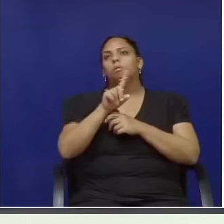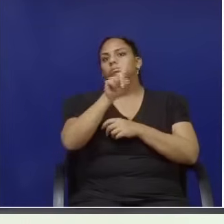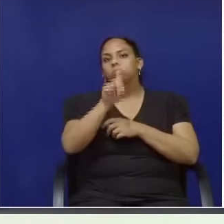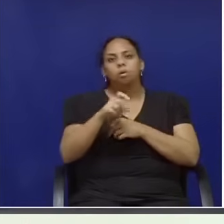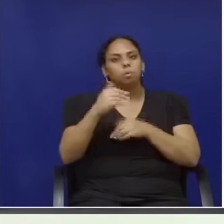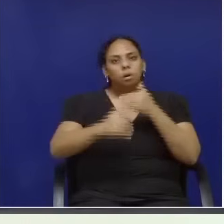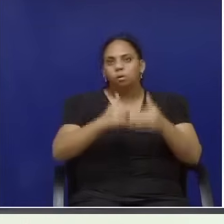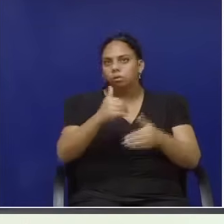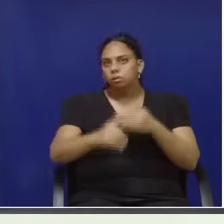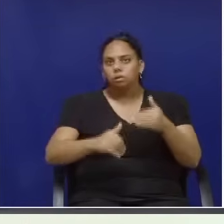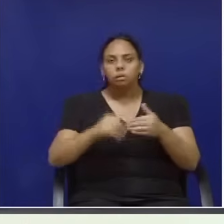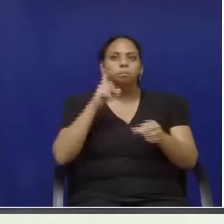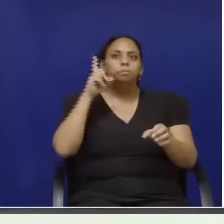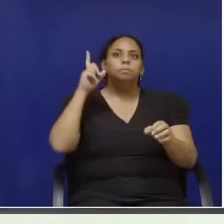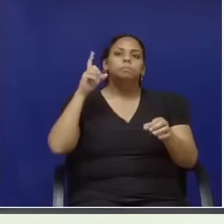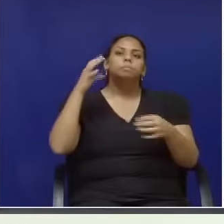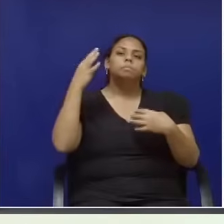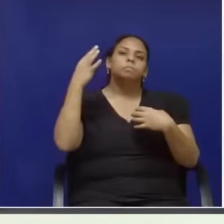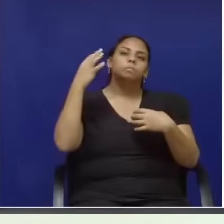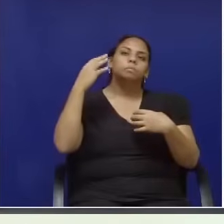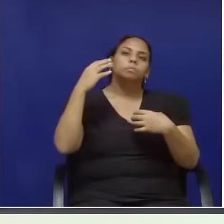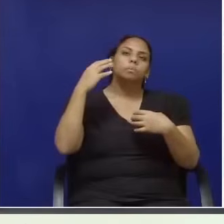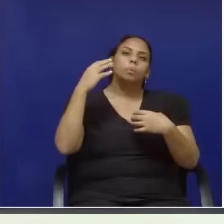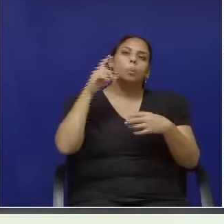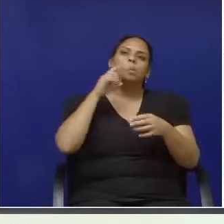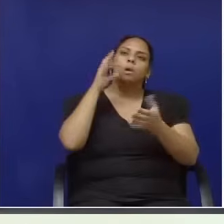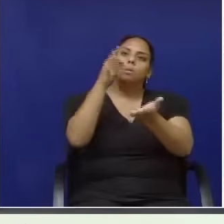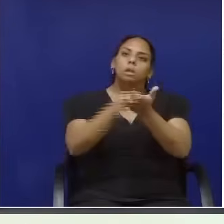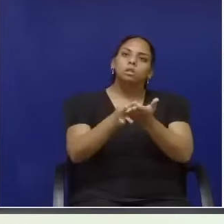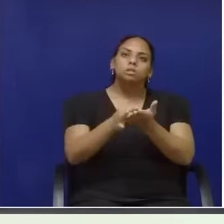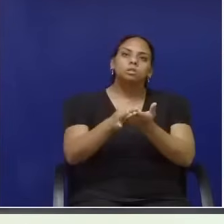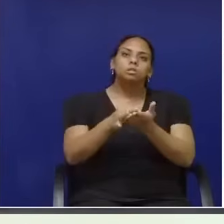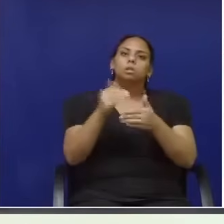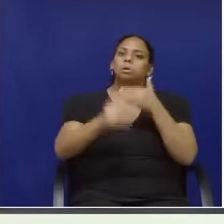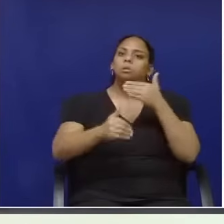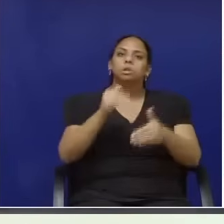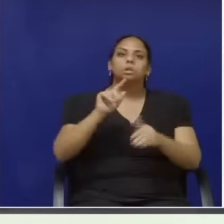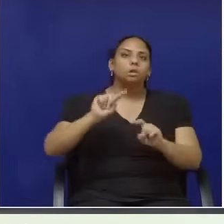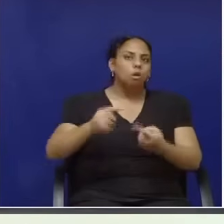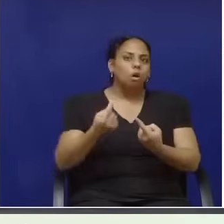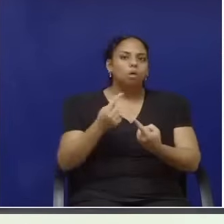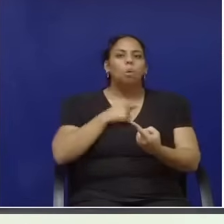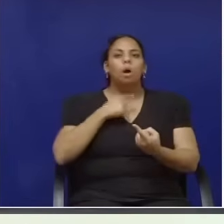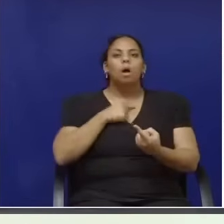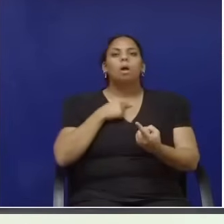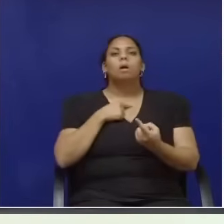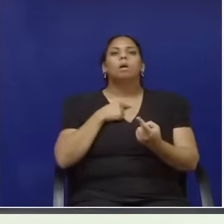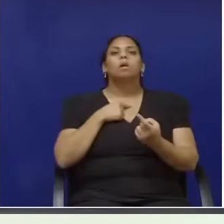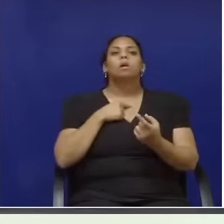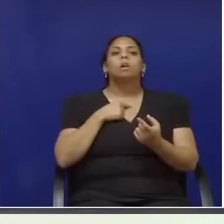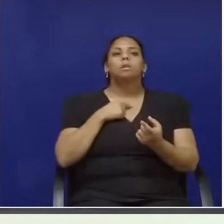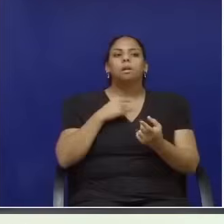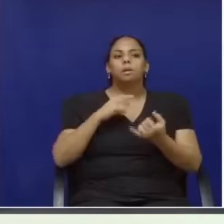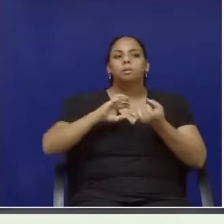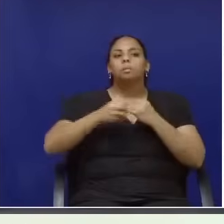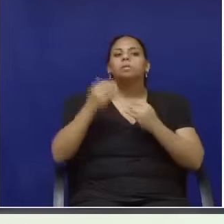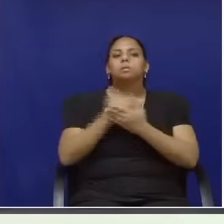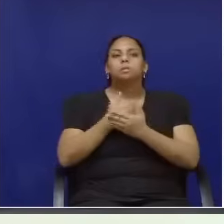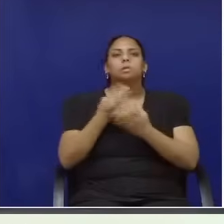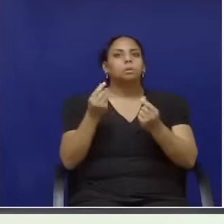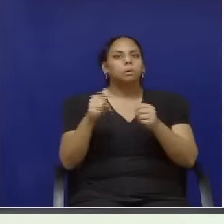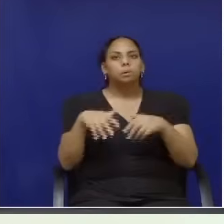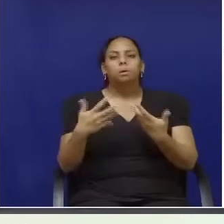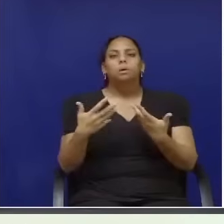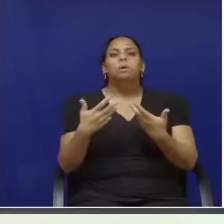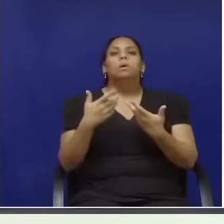processed. Application could not be processed due to cost containment measures. And C, no